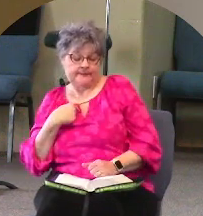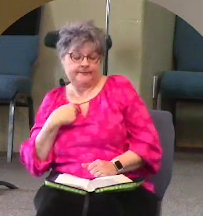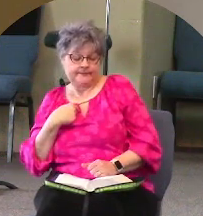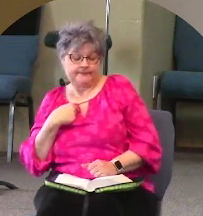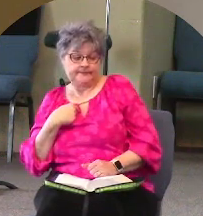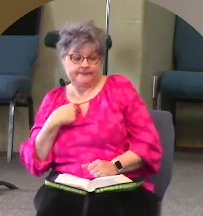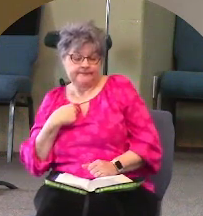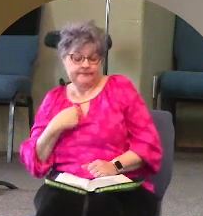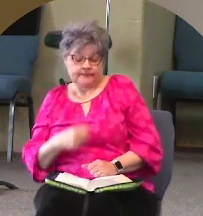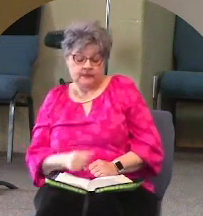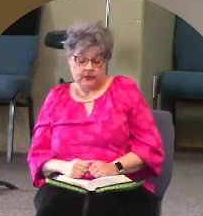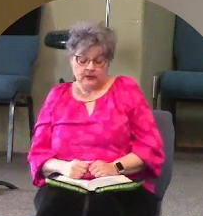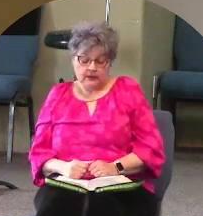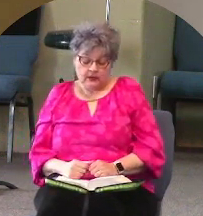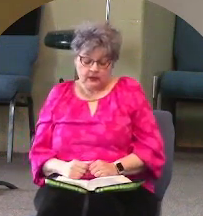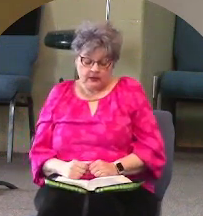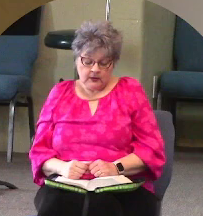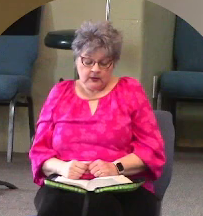Remember me.